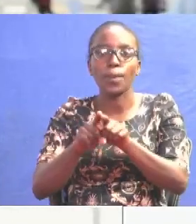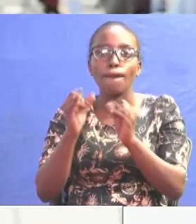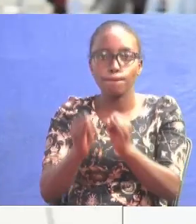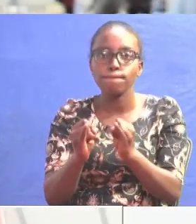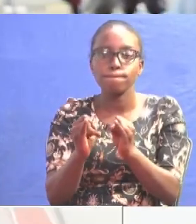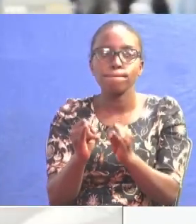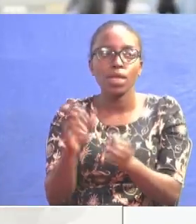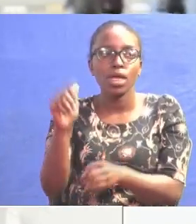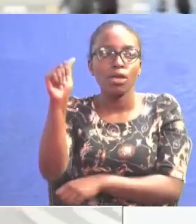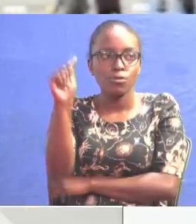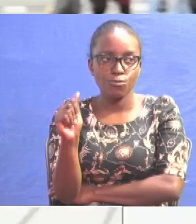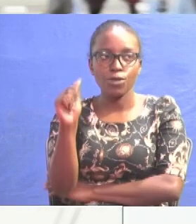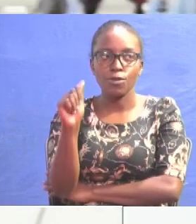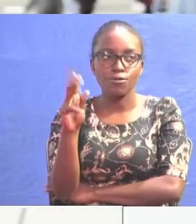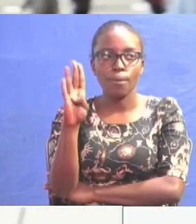your band